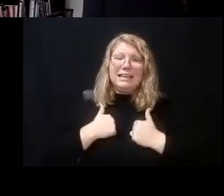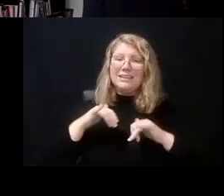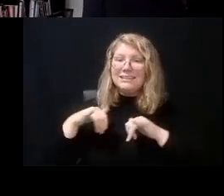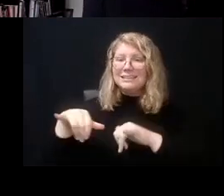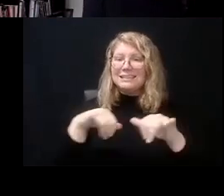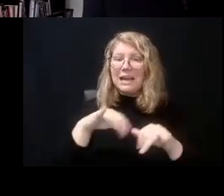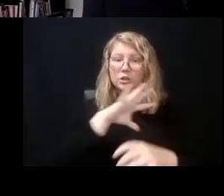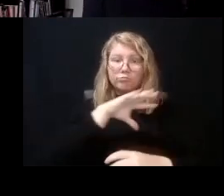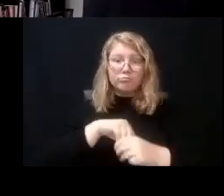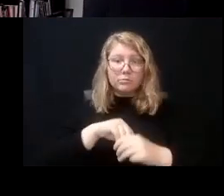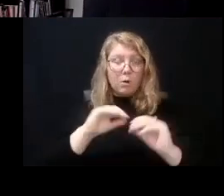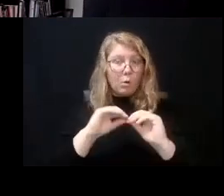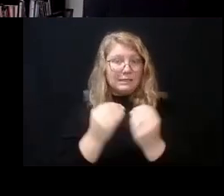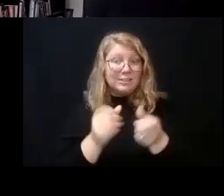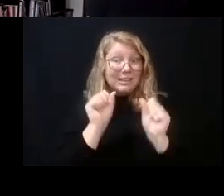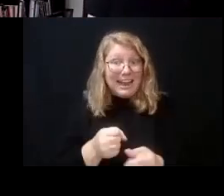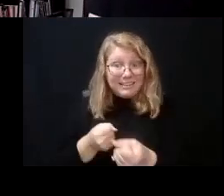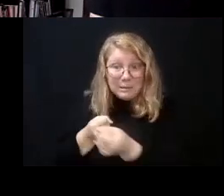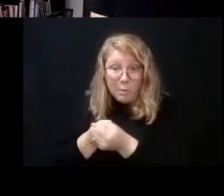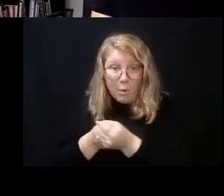our organization that could support them?